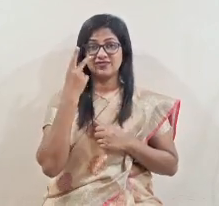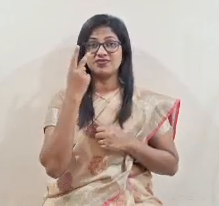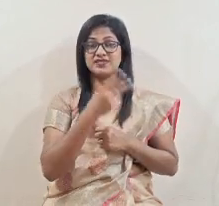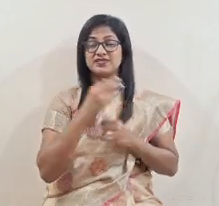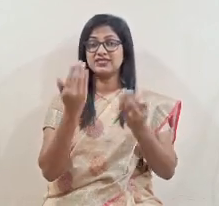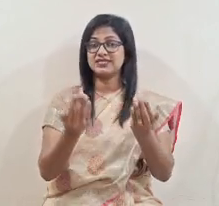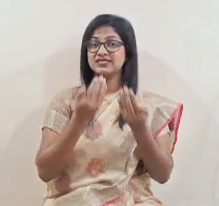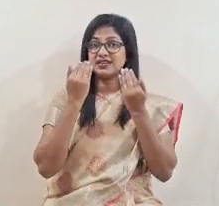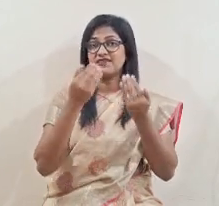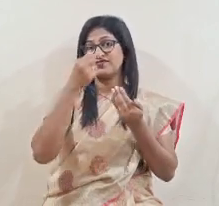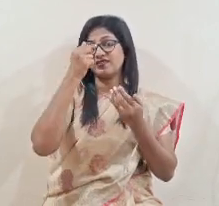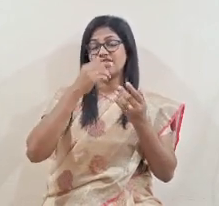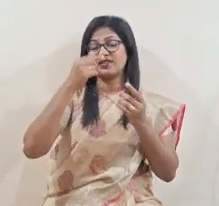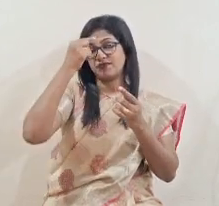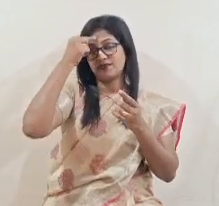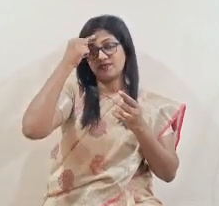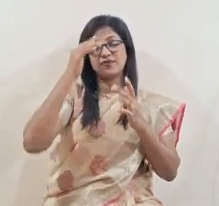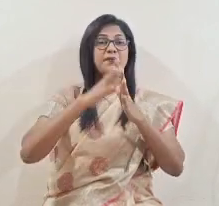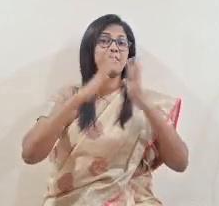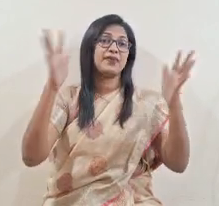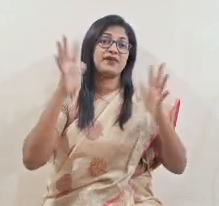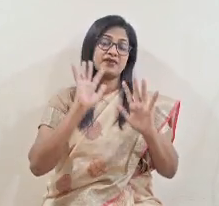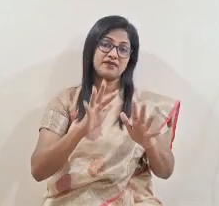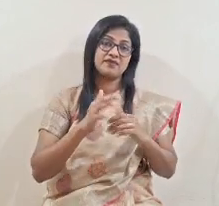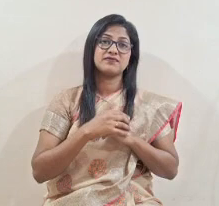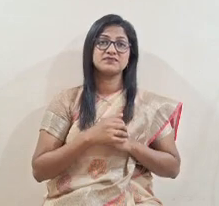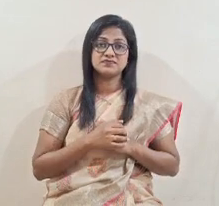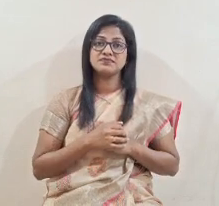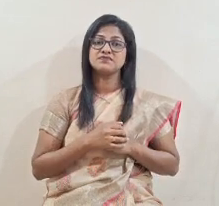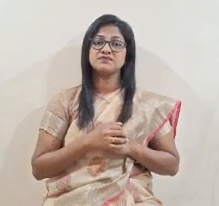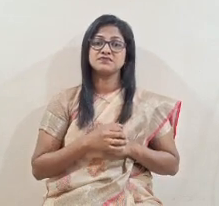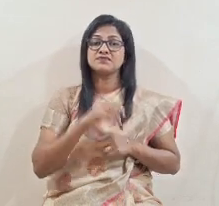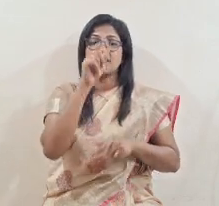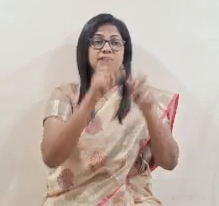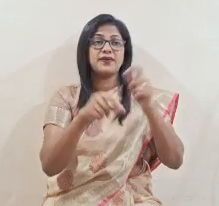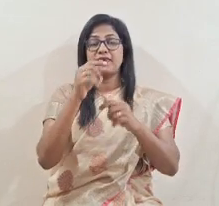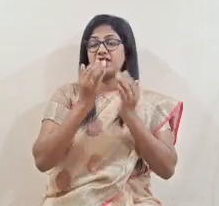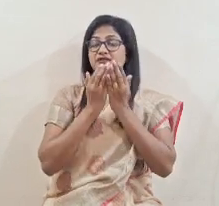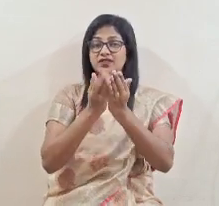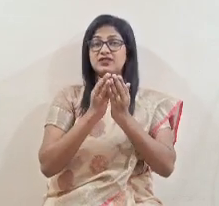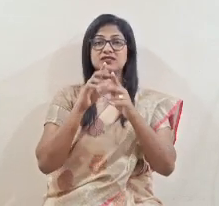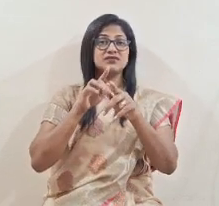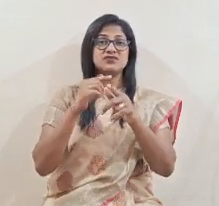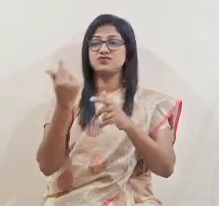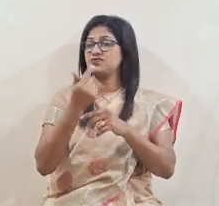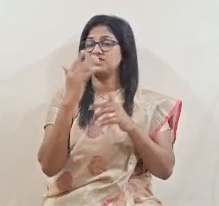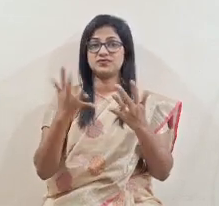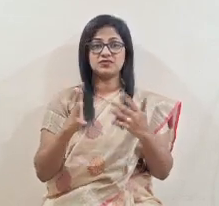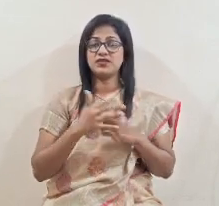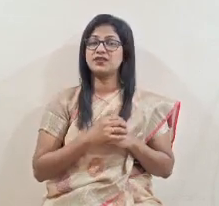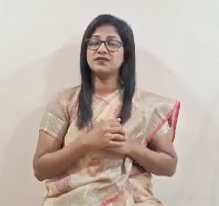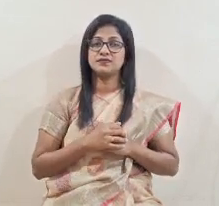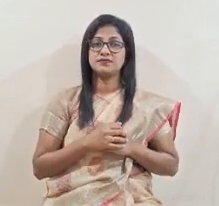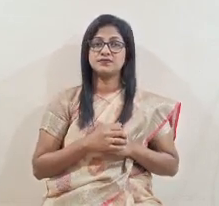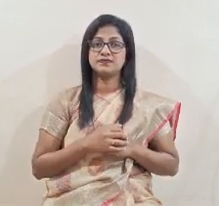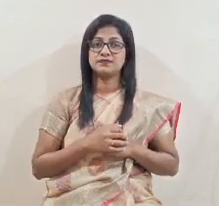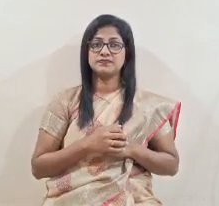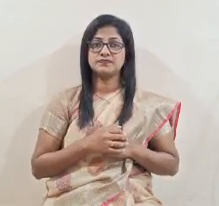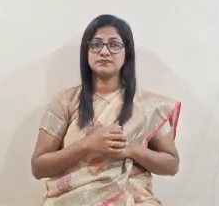we can see the safety issues plays a major role, due to which people are not using the ferry services, and